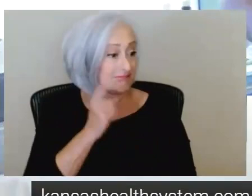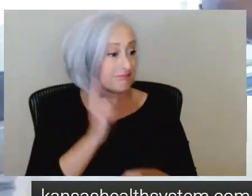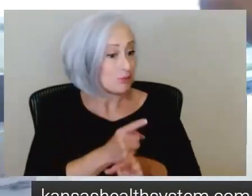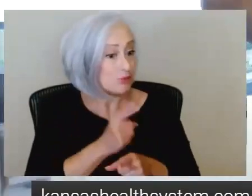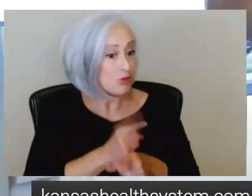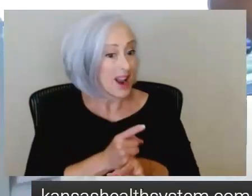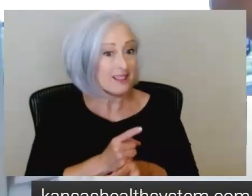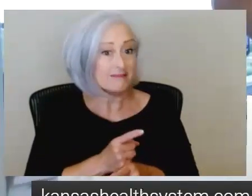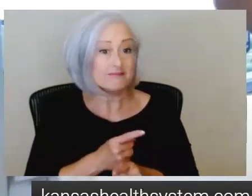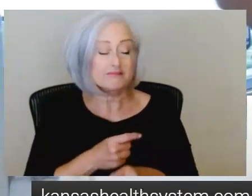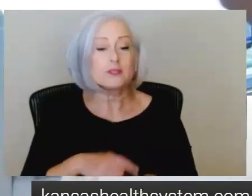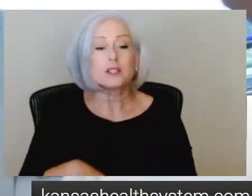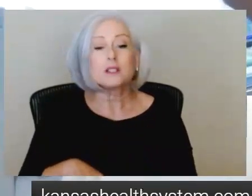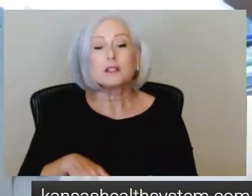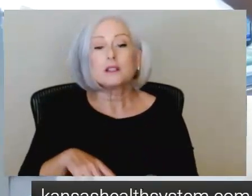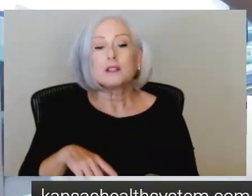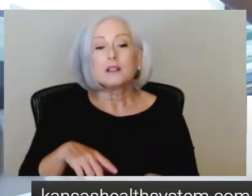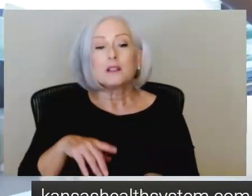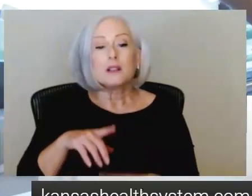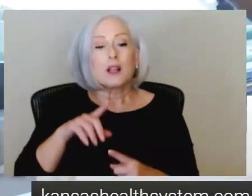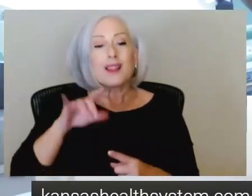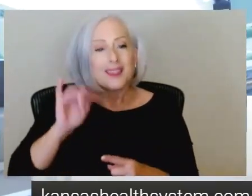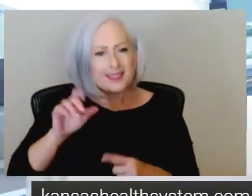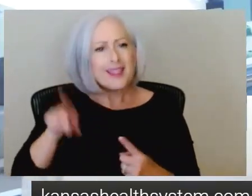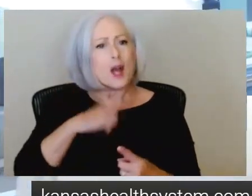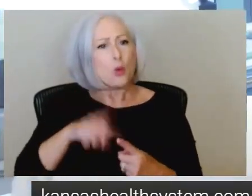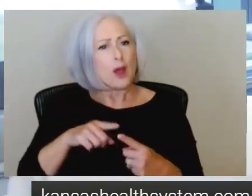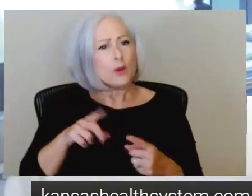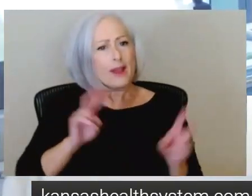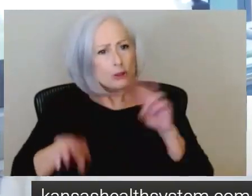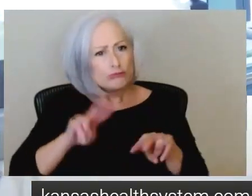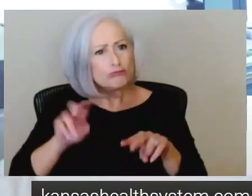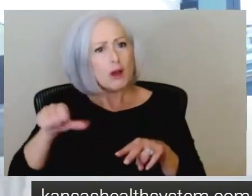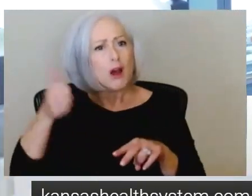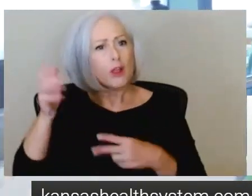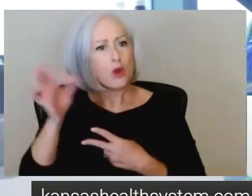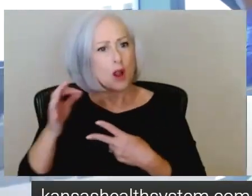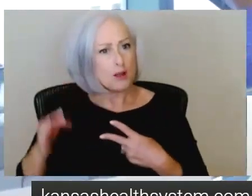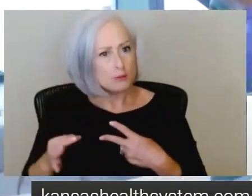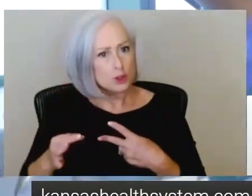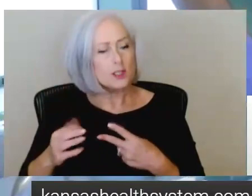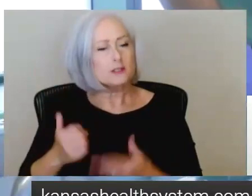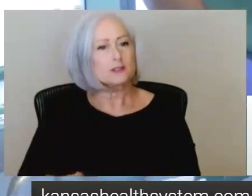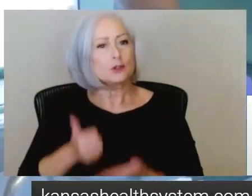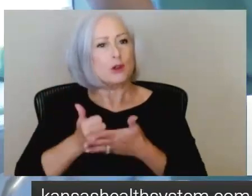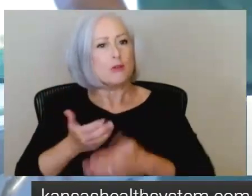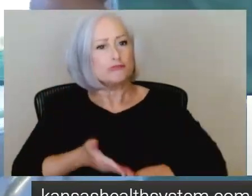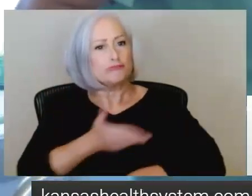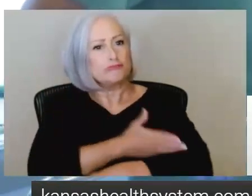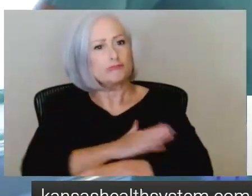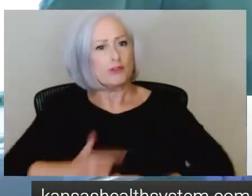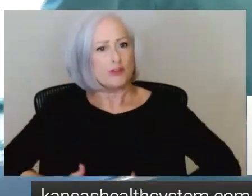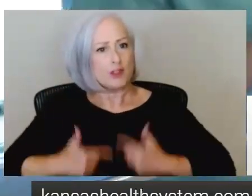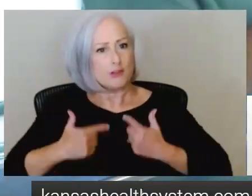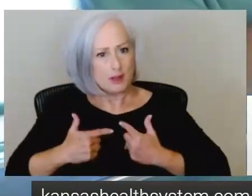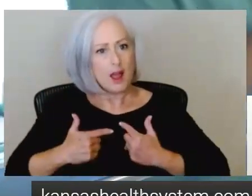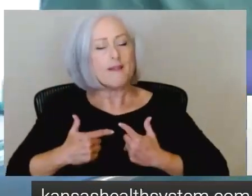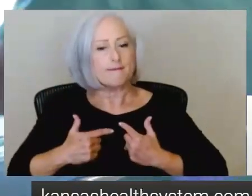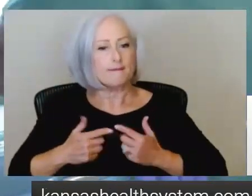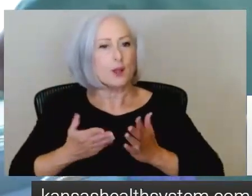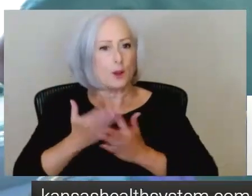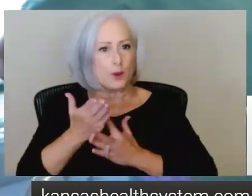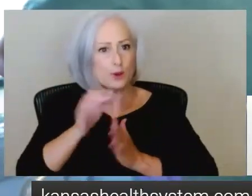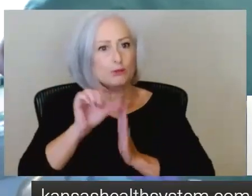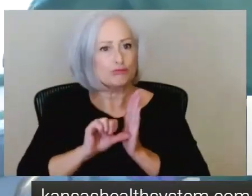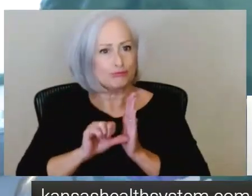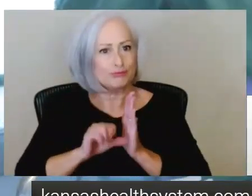medications. So that's when there are options to help to improve their quality of life with these surgical procedures,